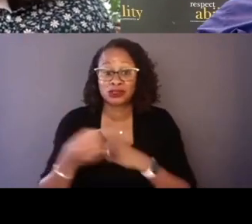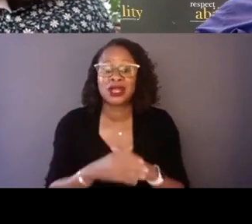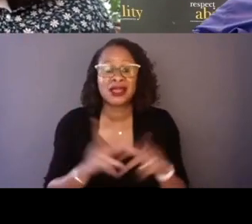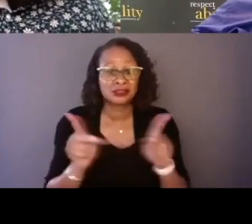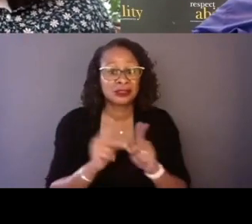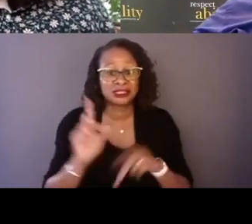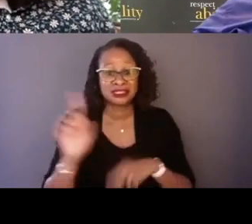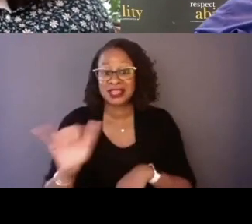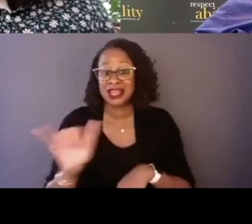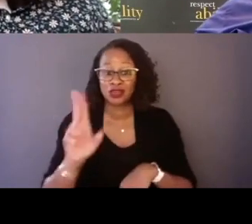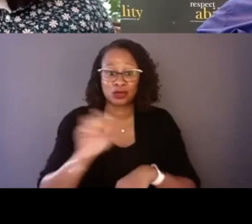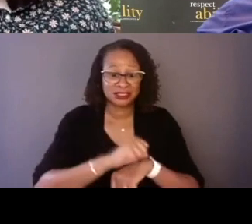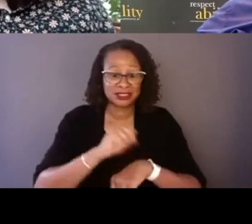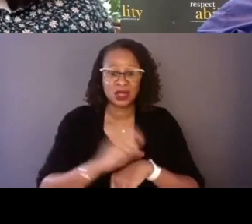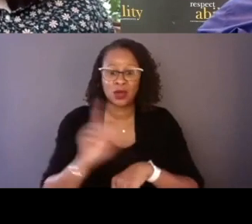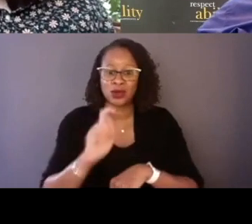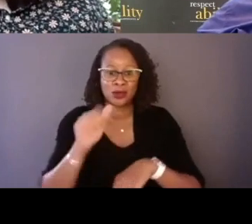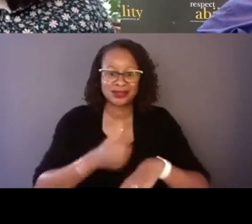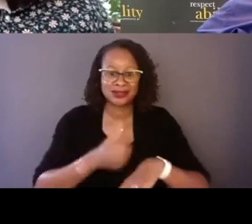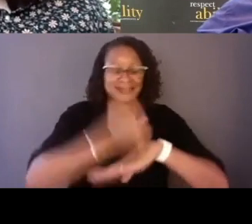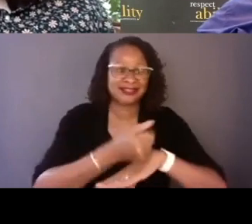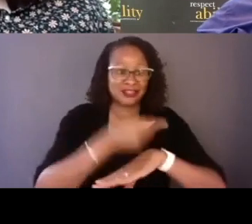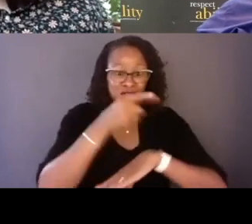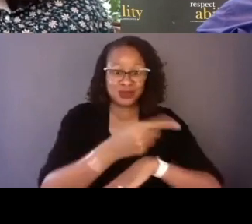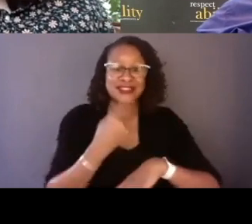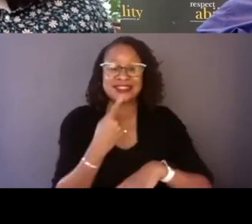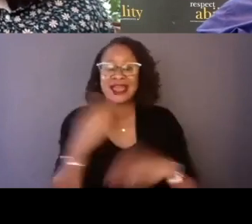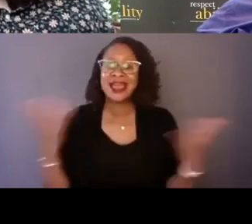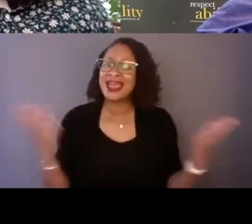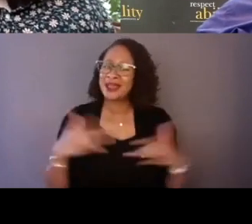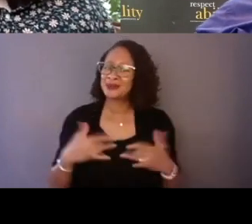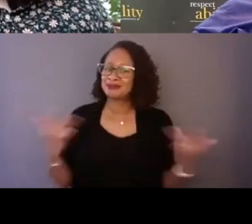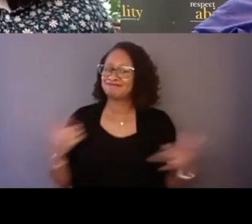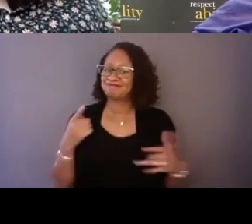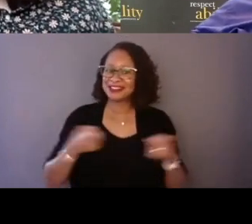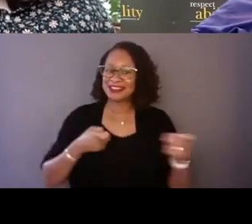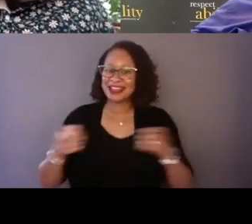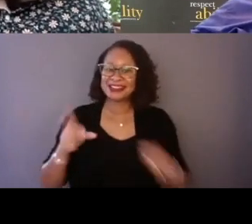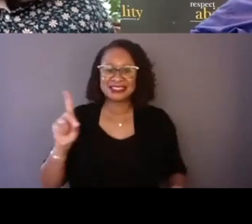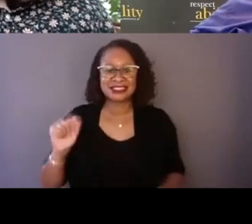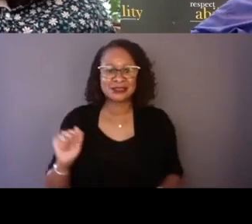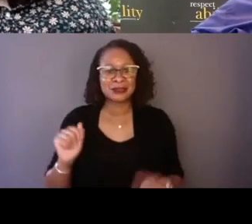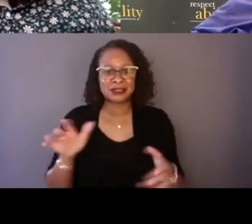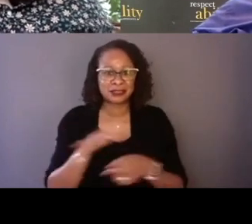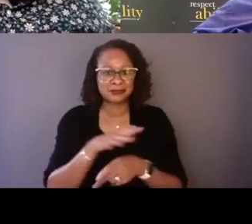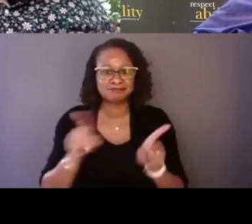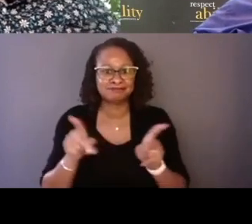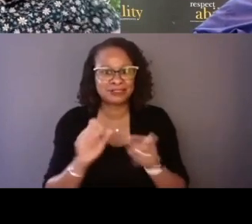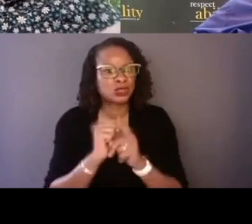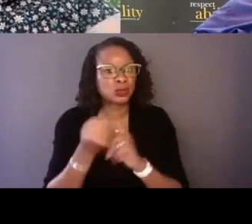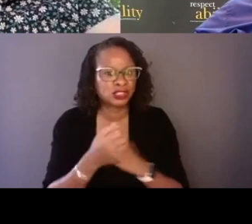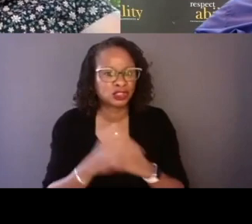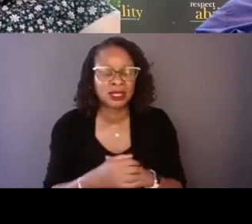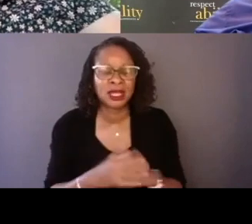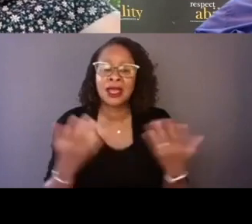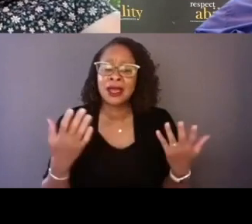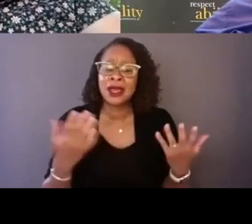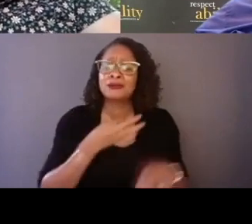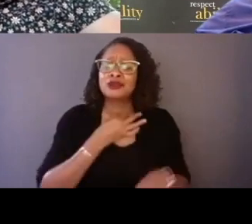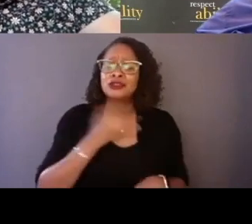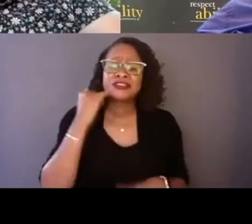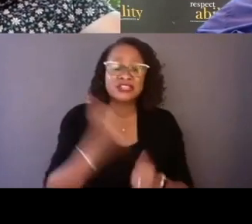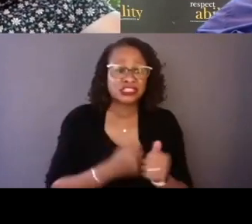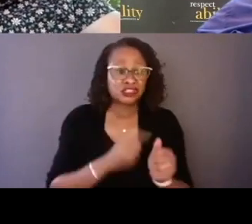one has appointed you to say, hey, let's handle disability. So I wonder if each of you could share an